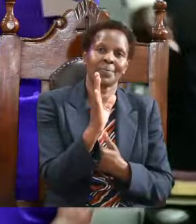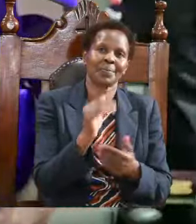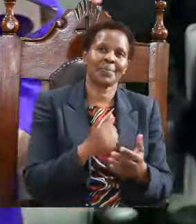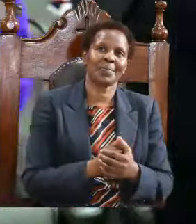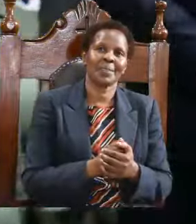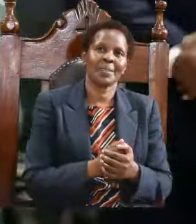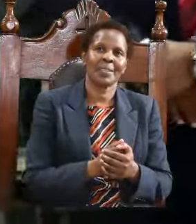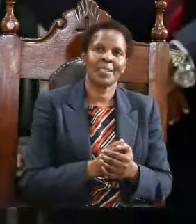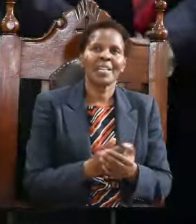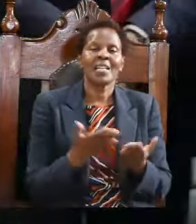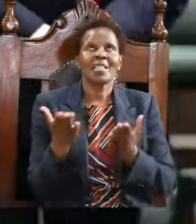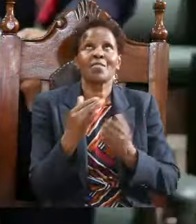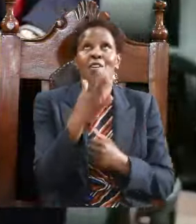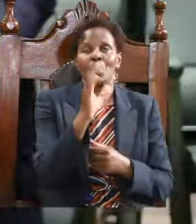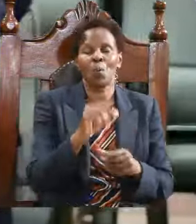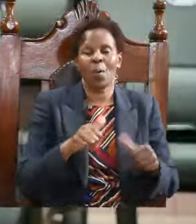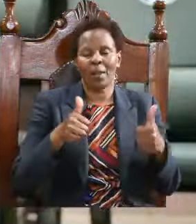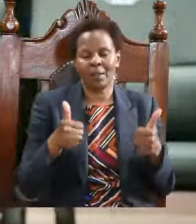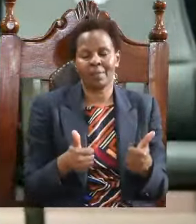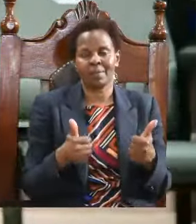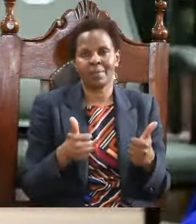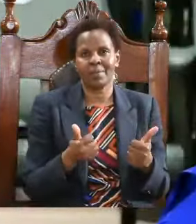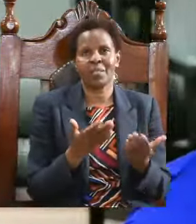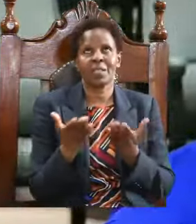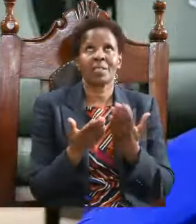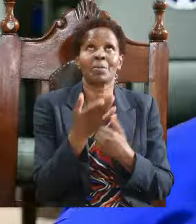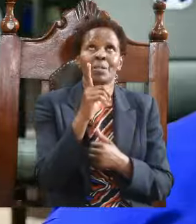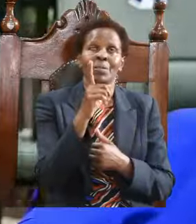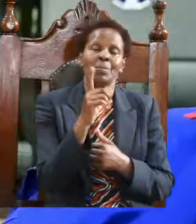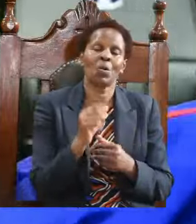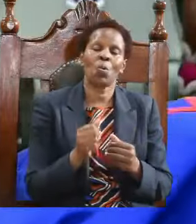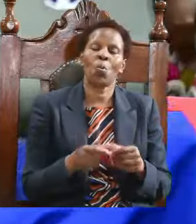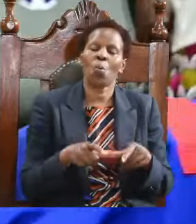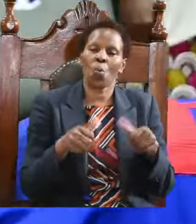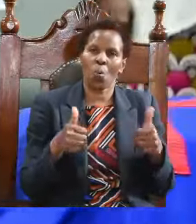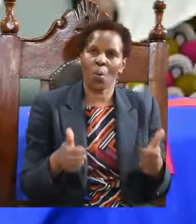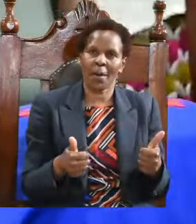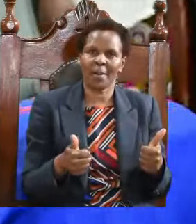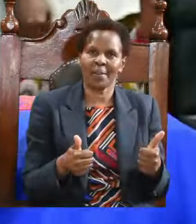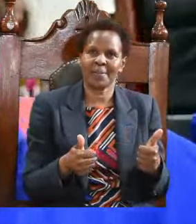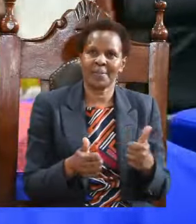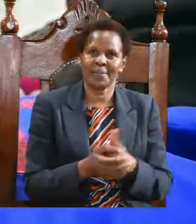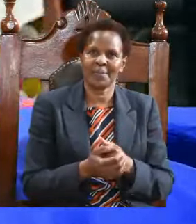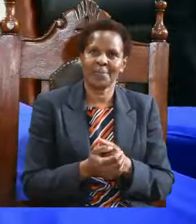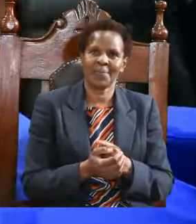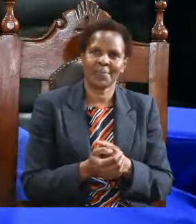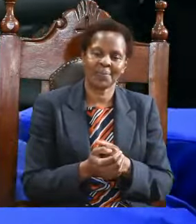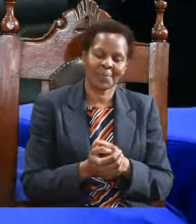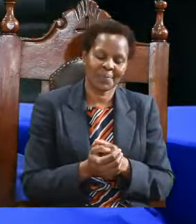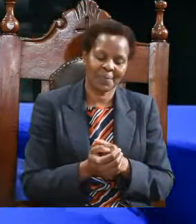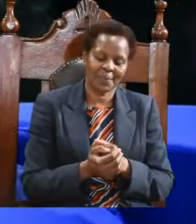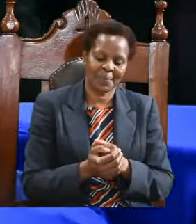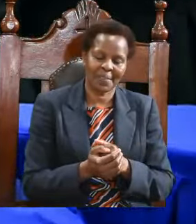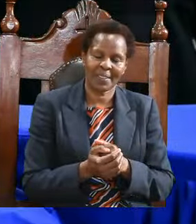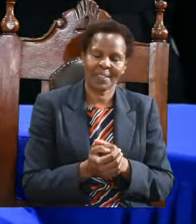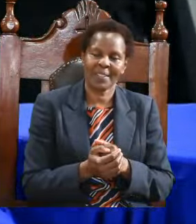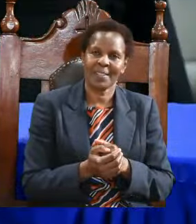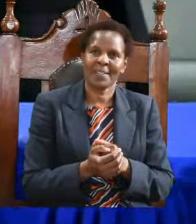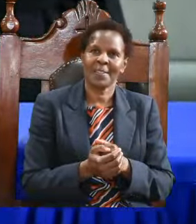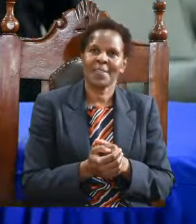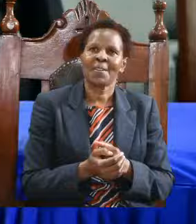Lord. And serve him well. Serve him well. Wacha kupushwa kuserve the Lord. Just let it